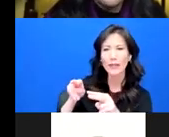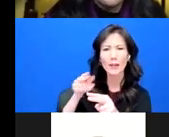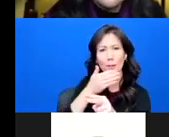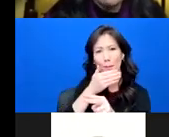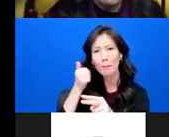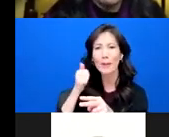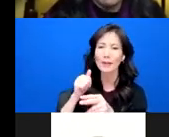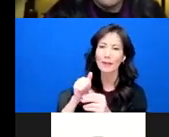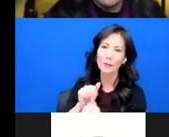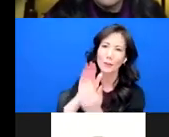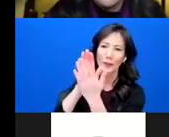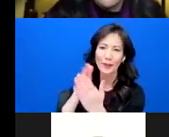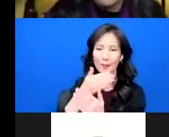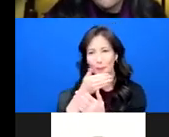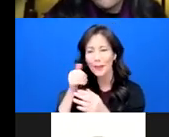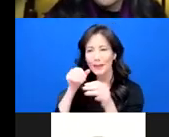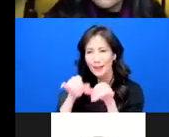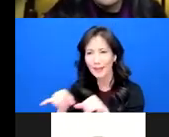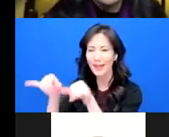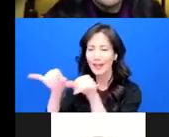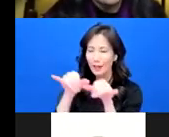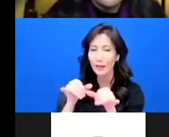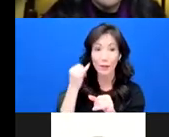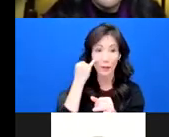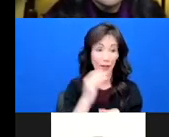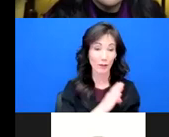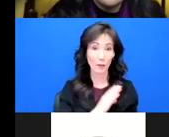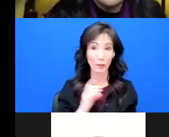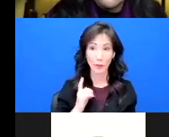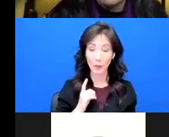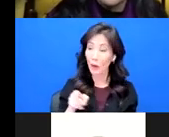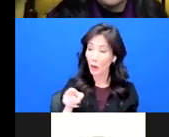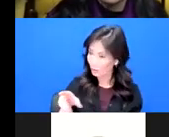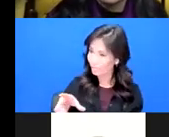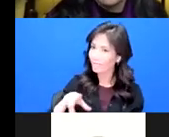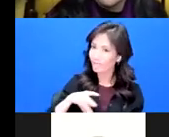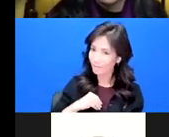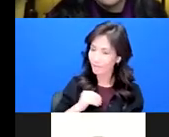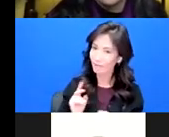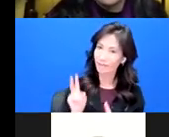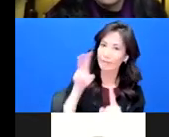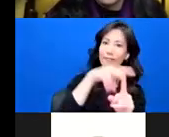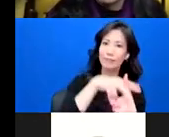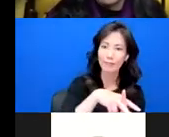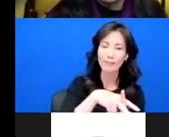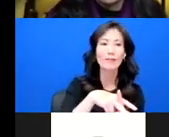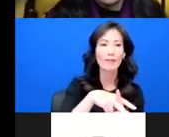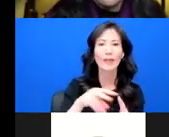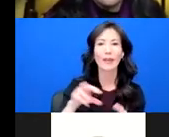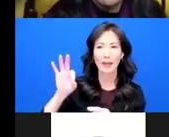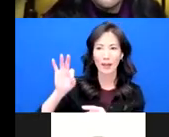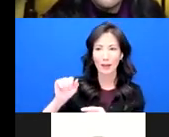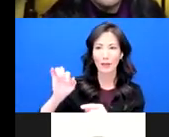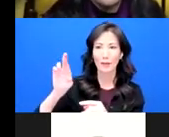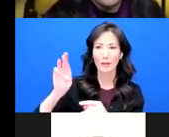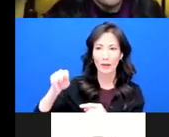some things that if the board were to elect these best practices, these would fall under the